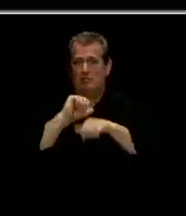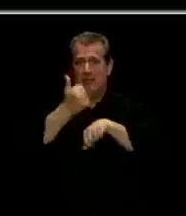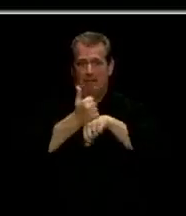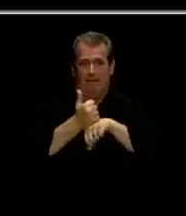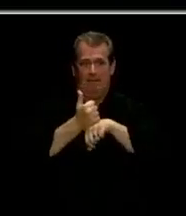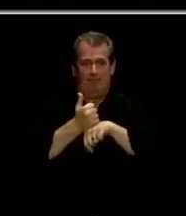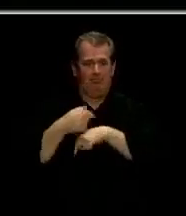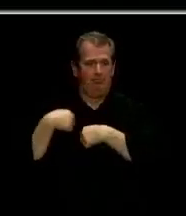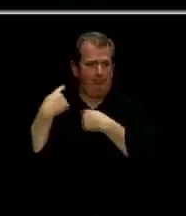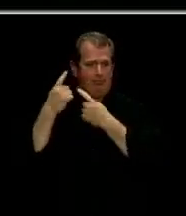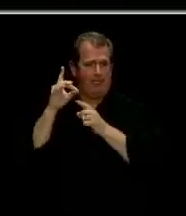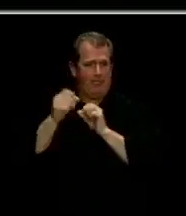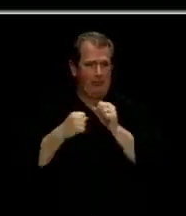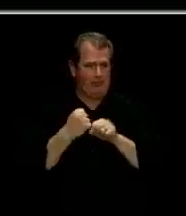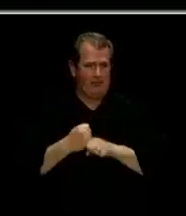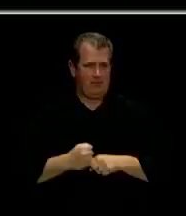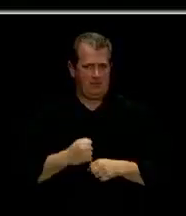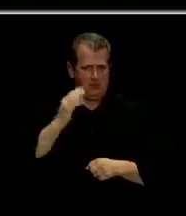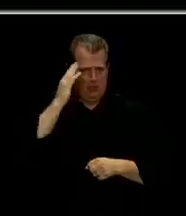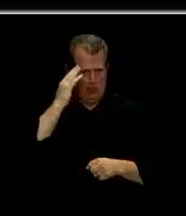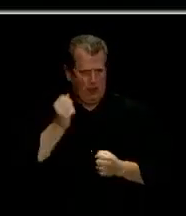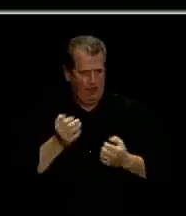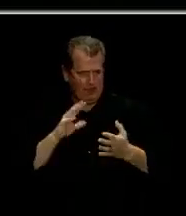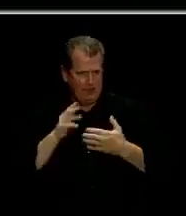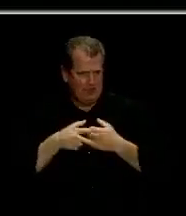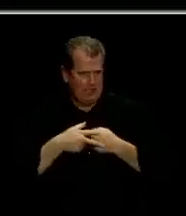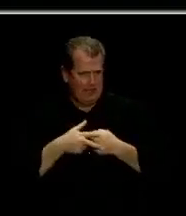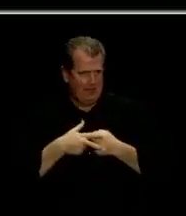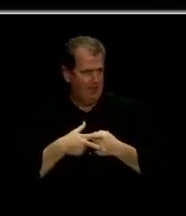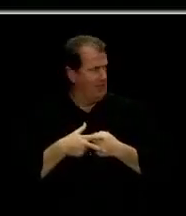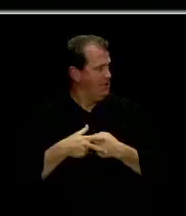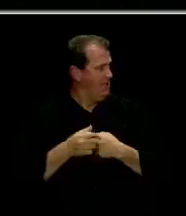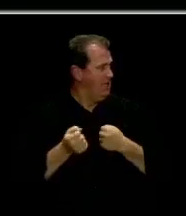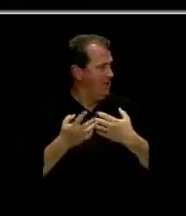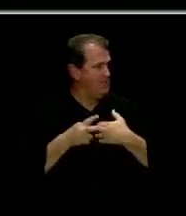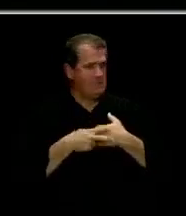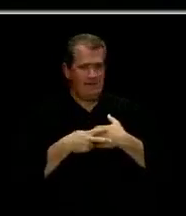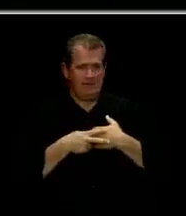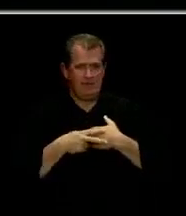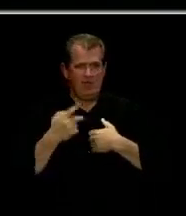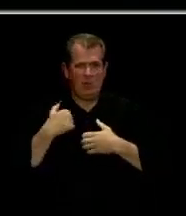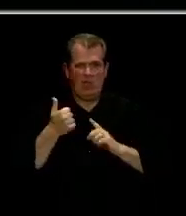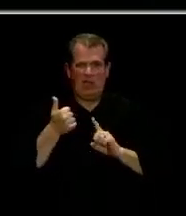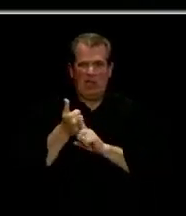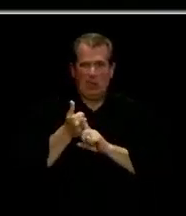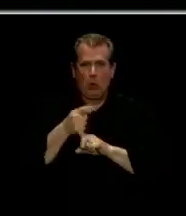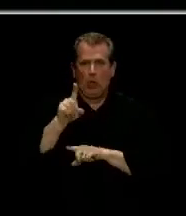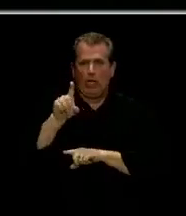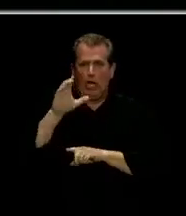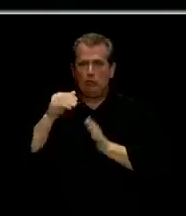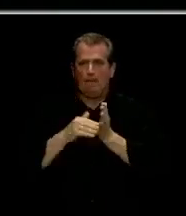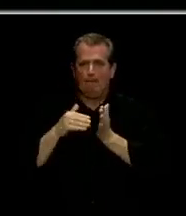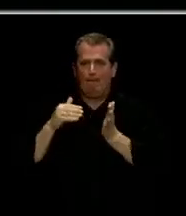that we've been around. And you know how much they've saved collectively, Lori? We finally hit $100